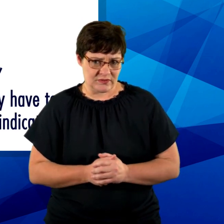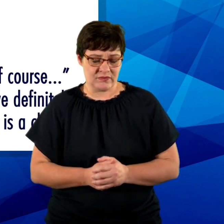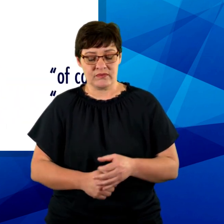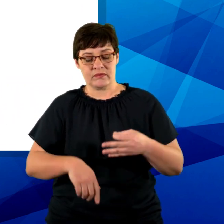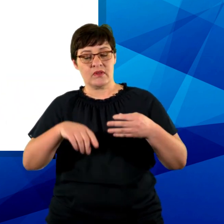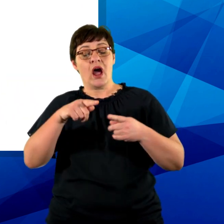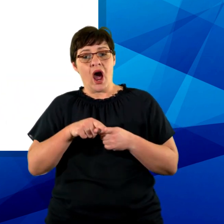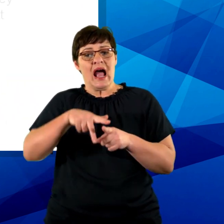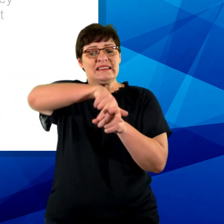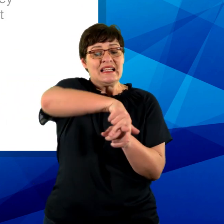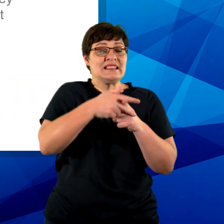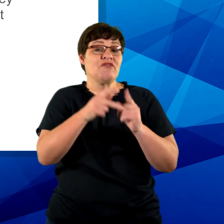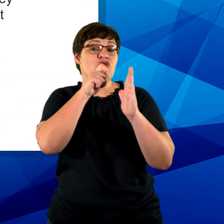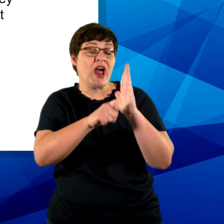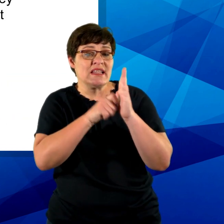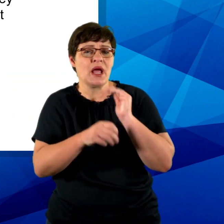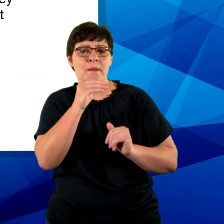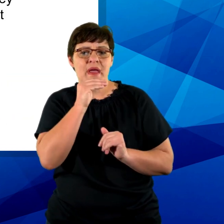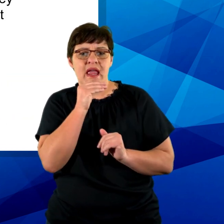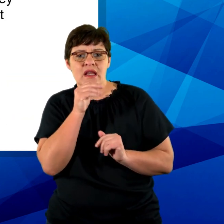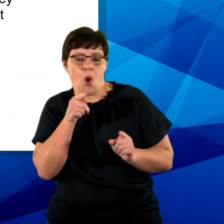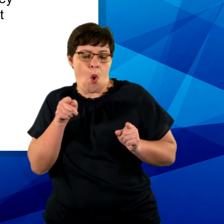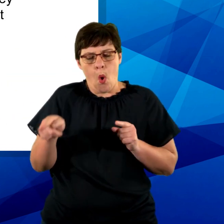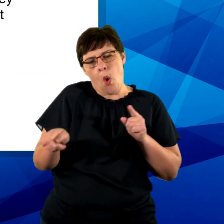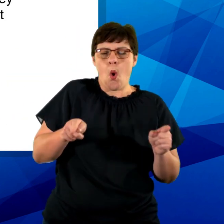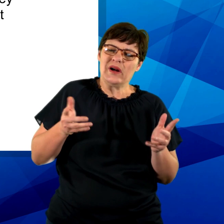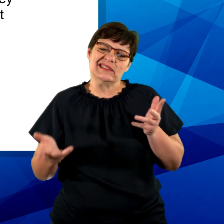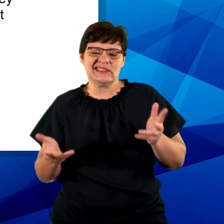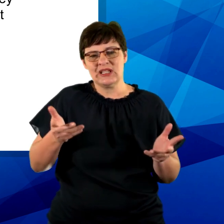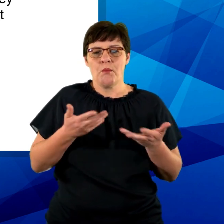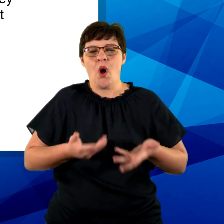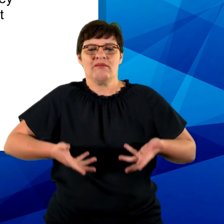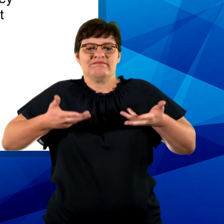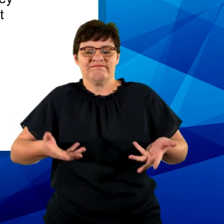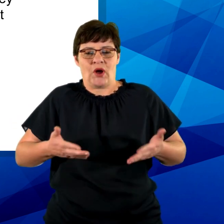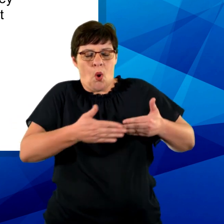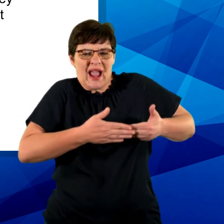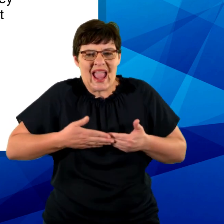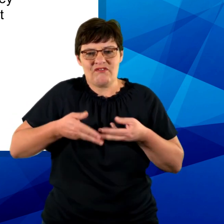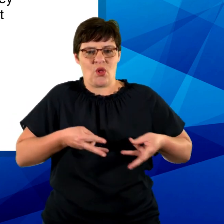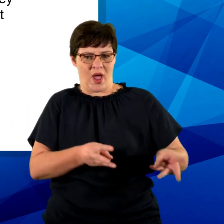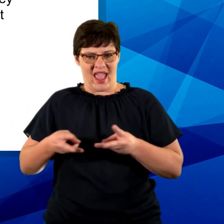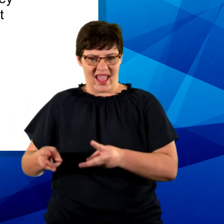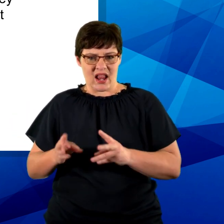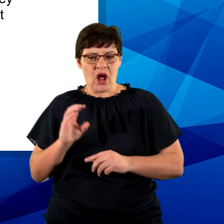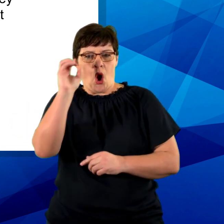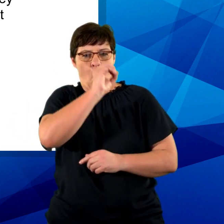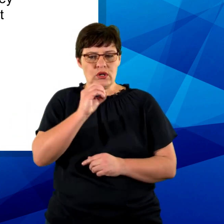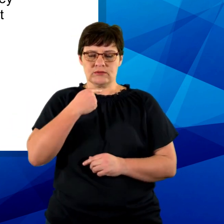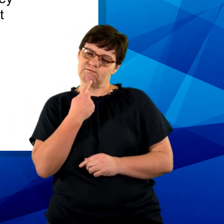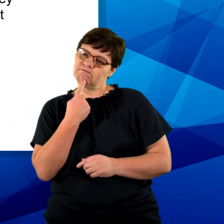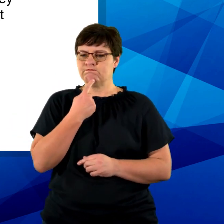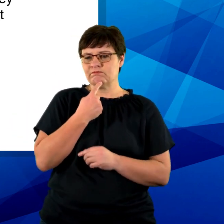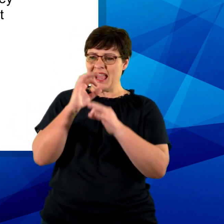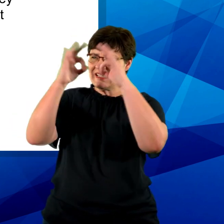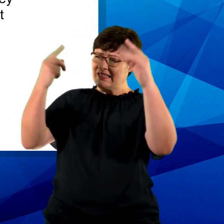Tentative writing is also known as hedging. This strategy is a more subtle or cautious way of orientating yourself towards